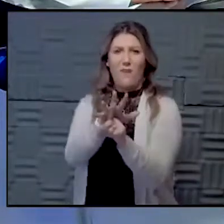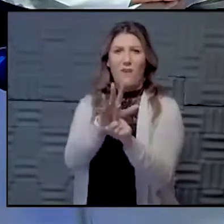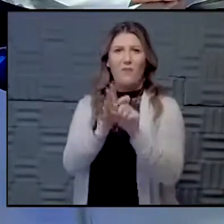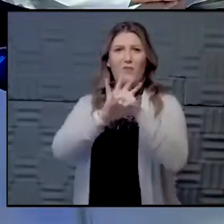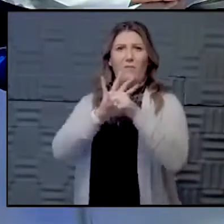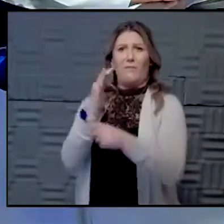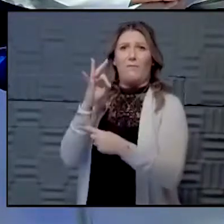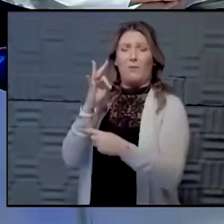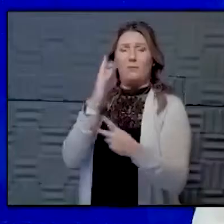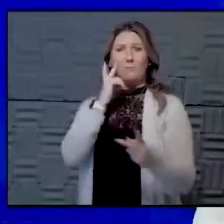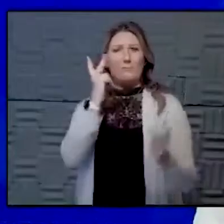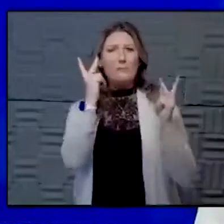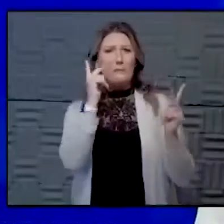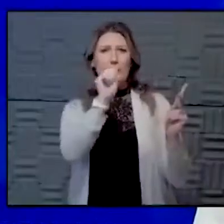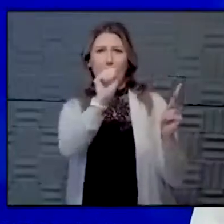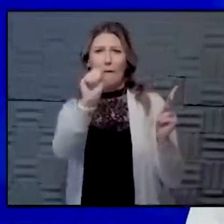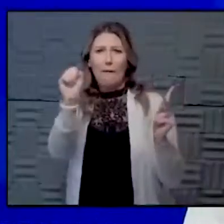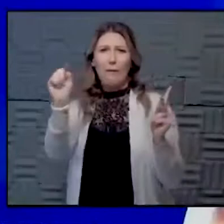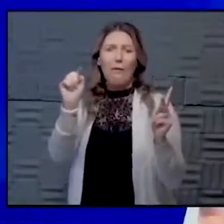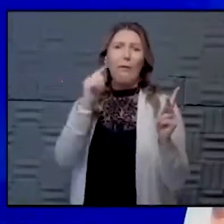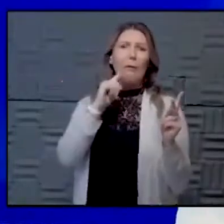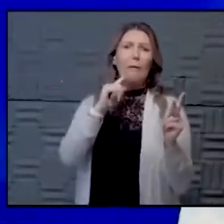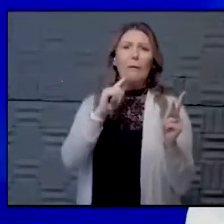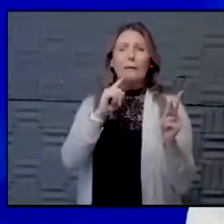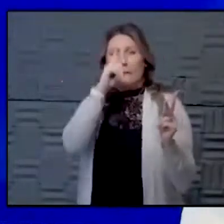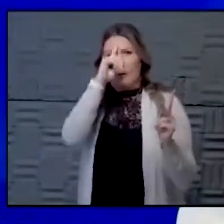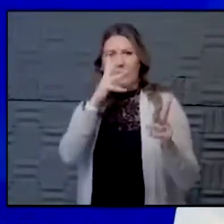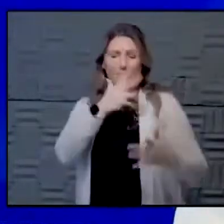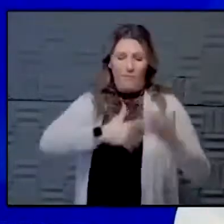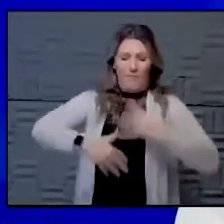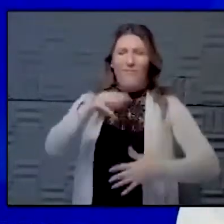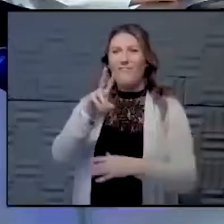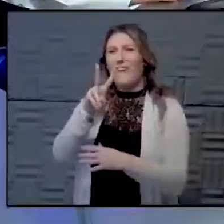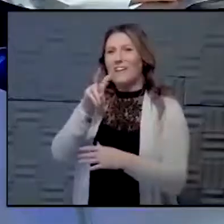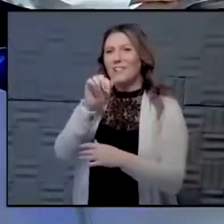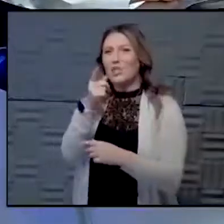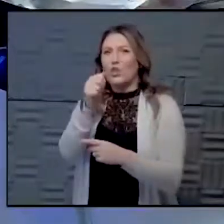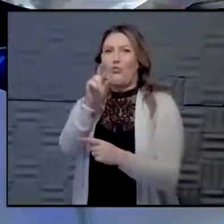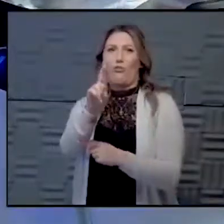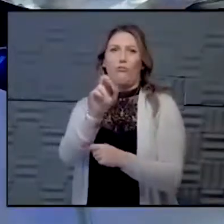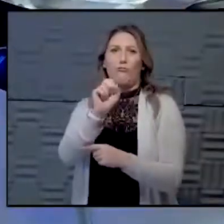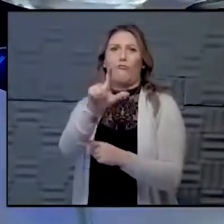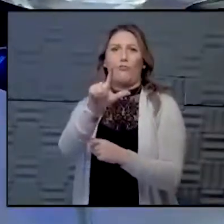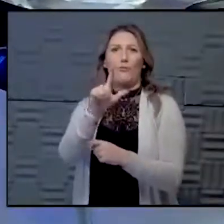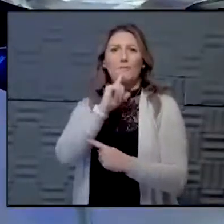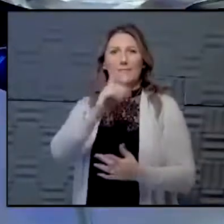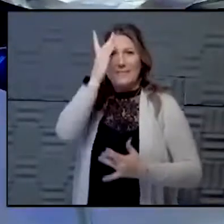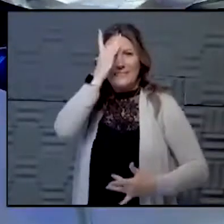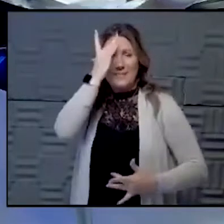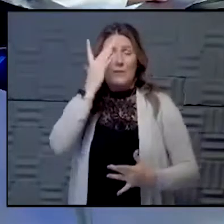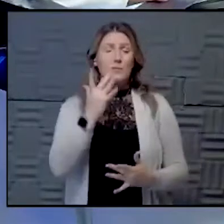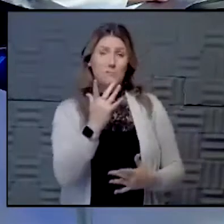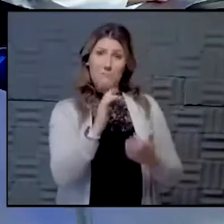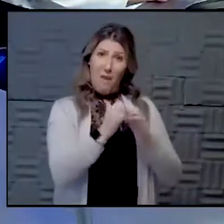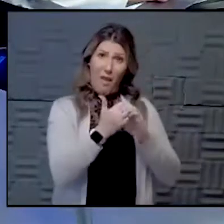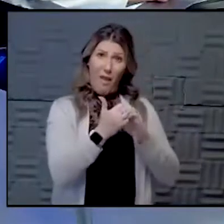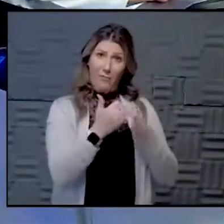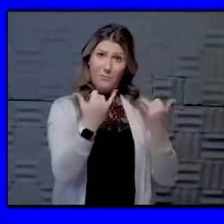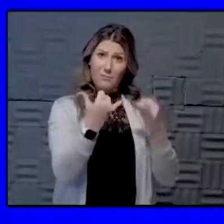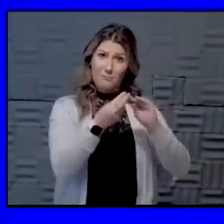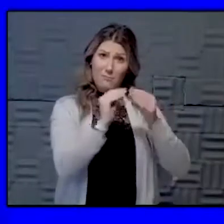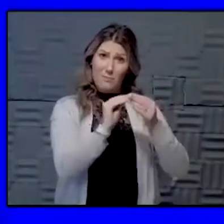seeing around cerebral vascular disease or strokes. But first, Hawkeye, how are we doing today? We're doing good still. Yeah. So I